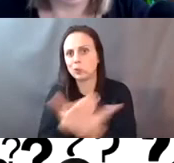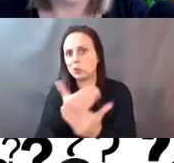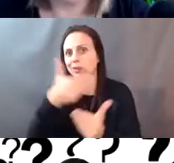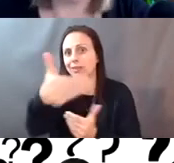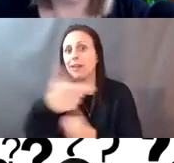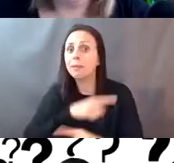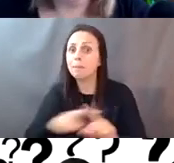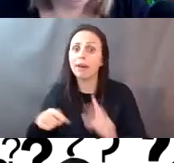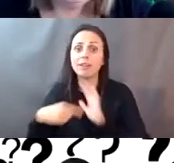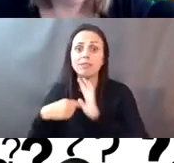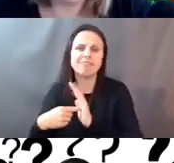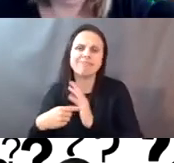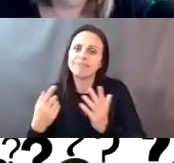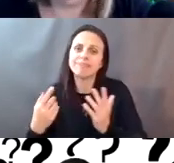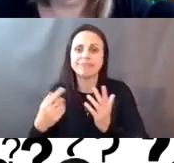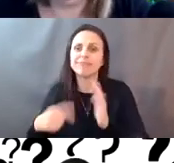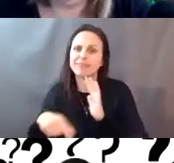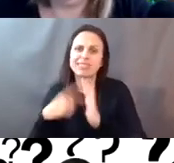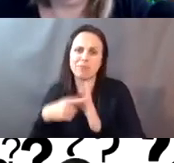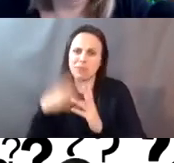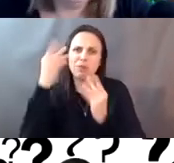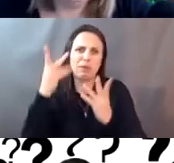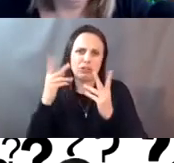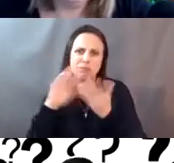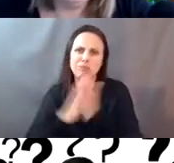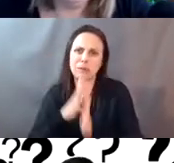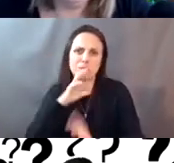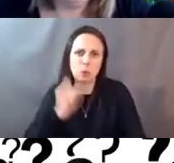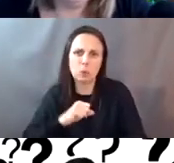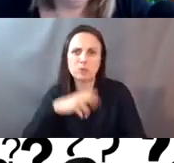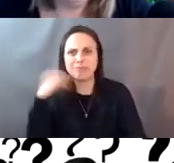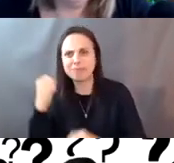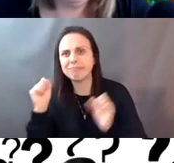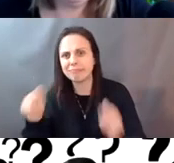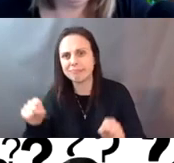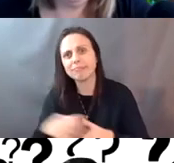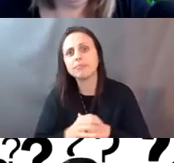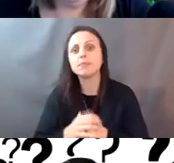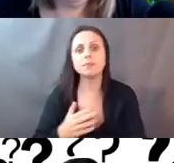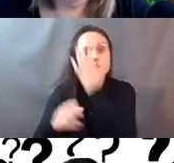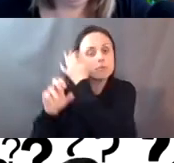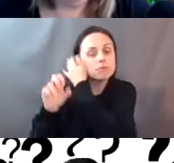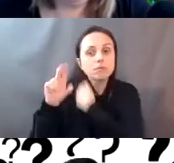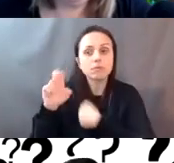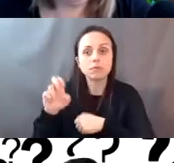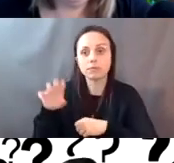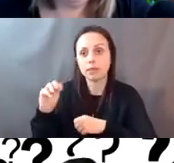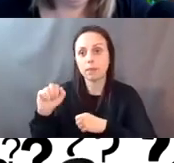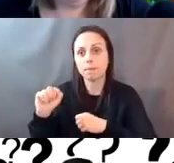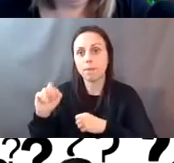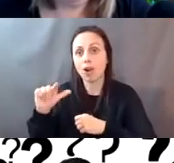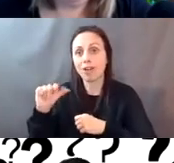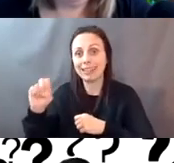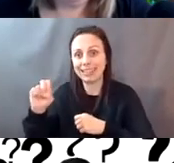I think, things definitely can get stale. Great, thank you. Marlene, I'm going to put